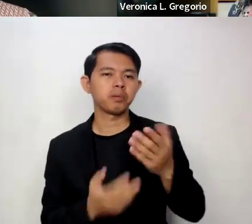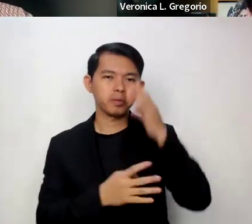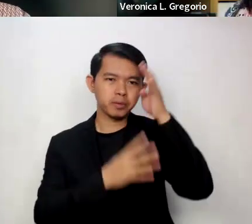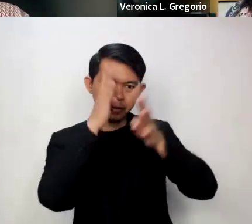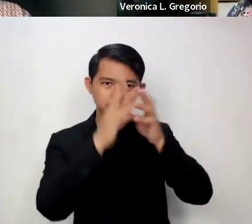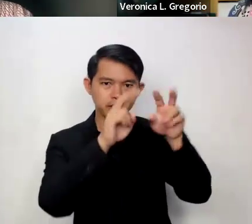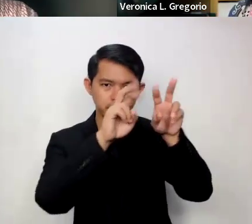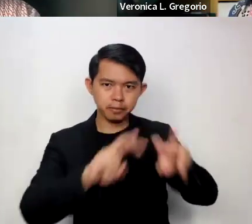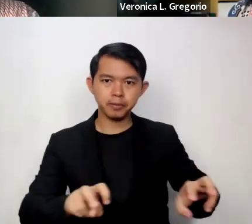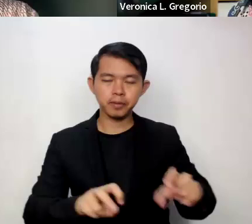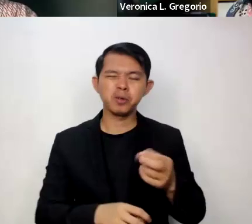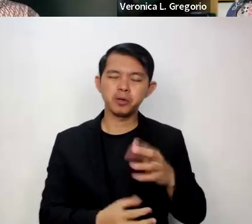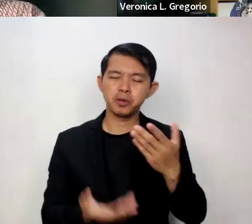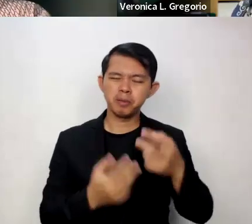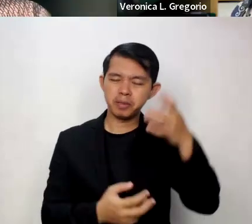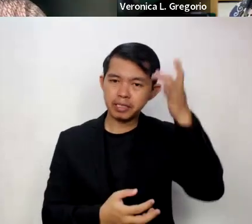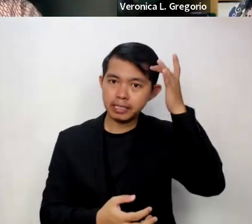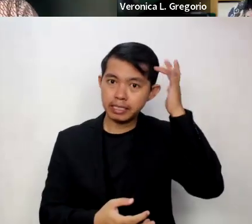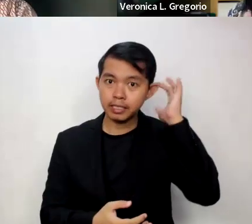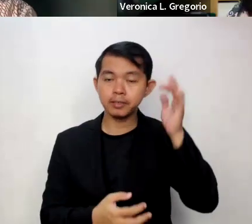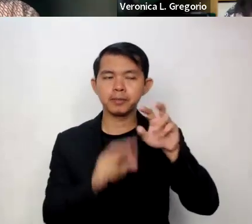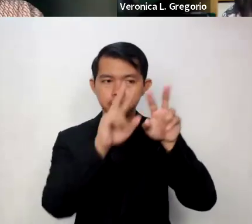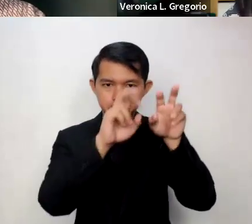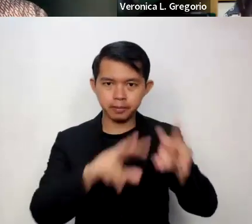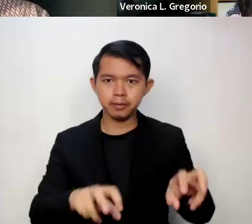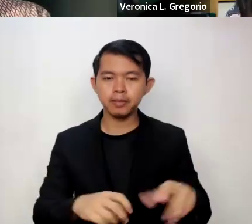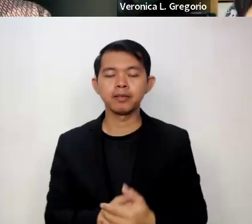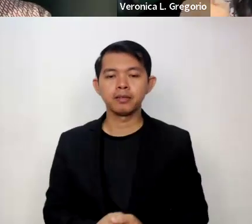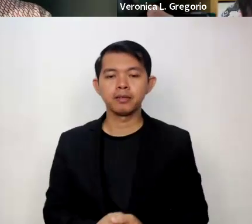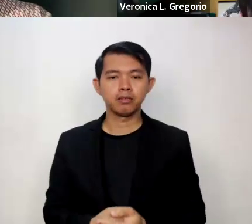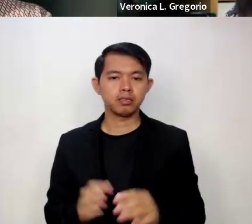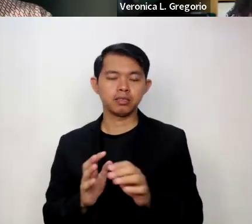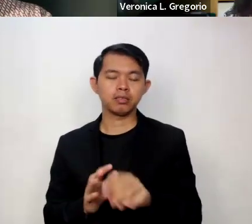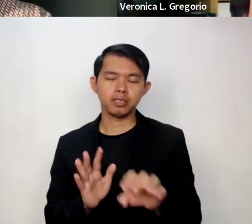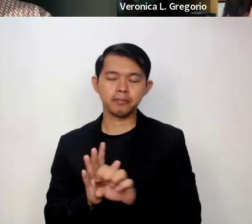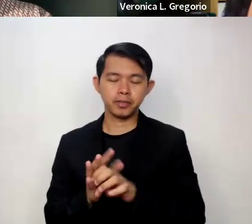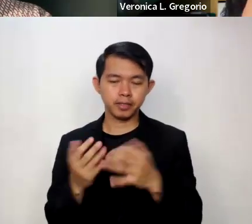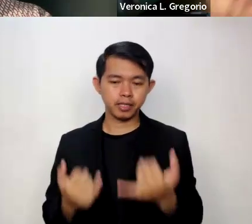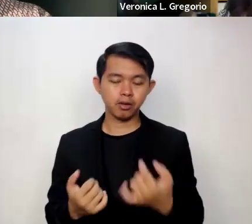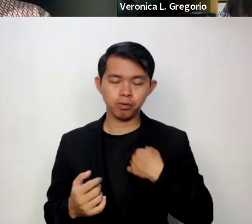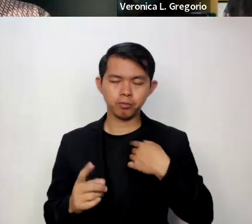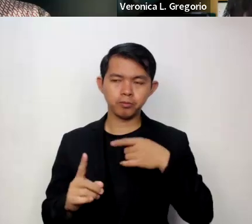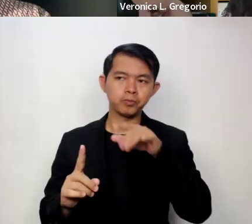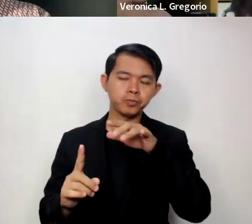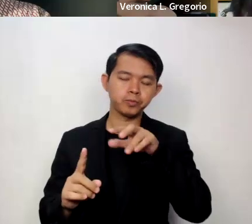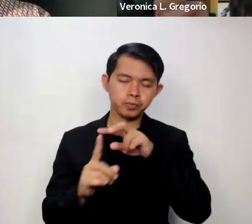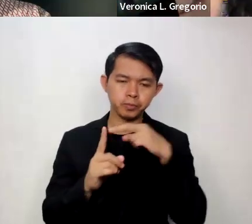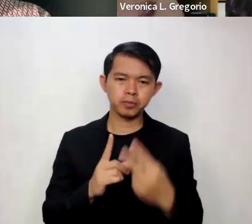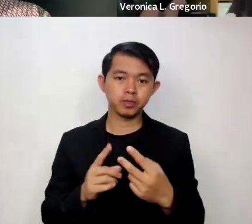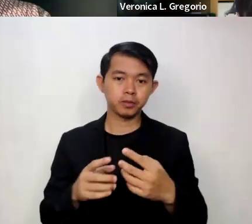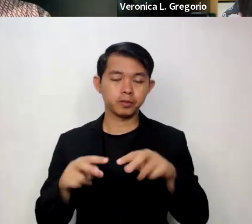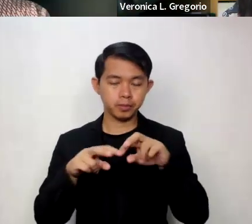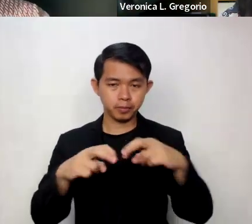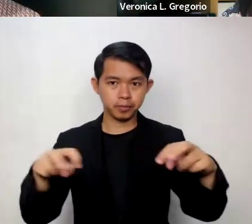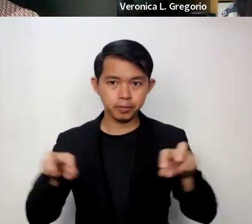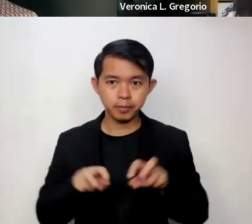and sensory approaches. Yung actually just now I was looking dun sa sinasabi kong roundtable discussion na